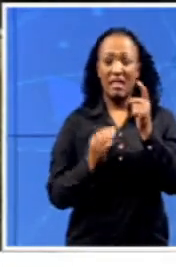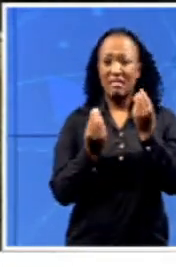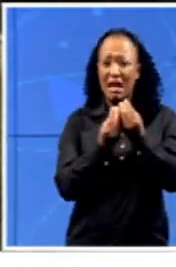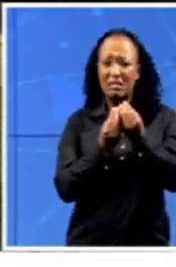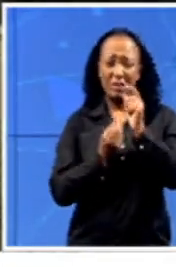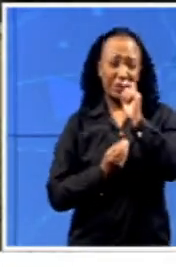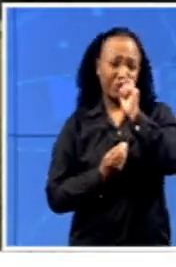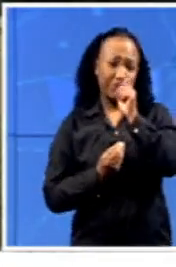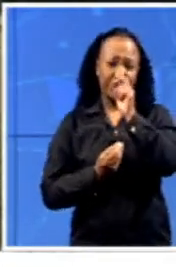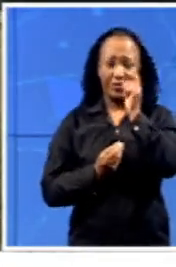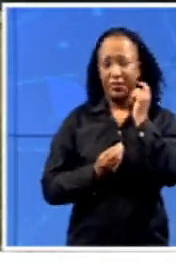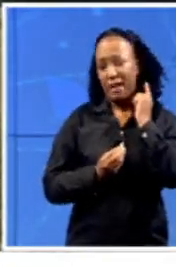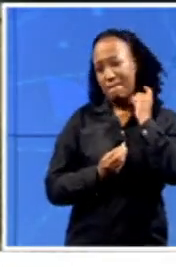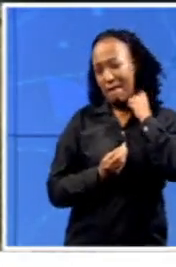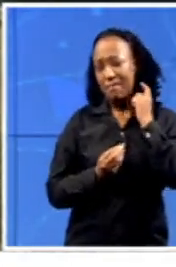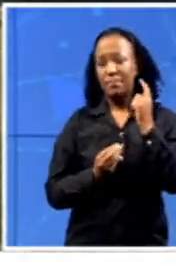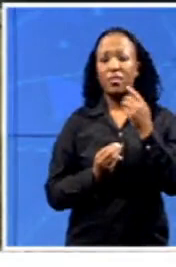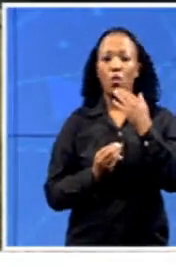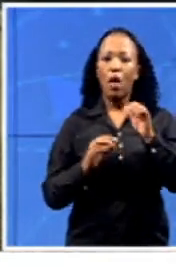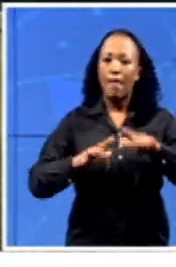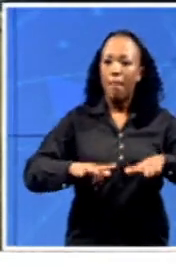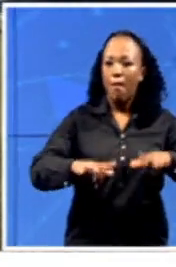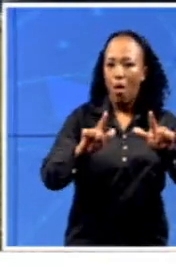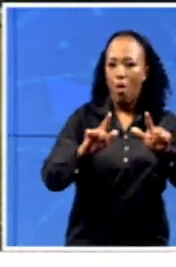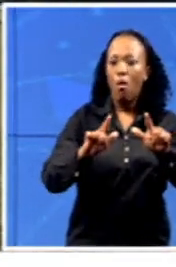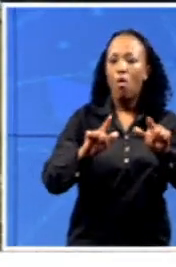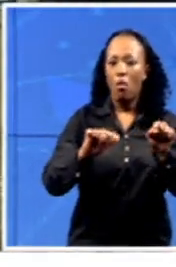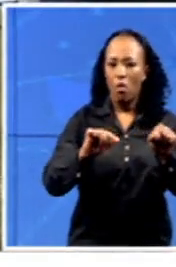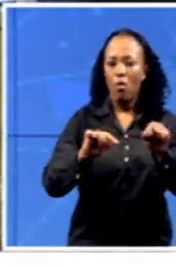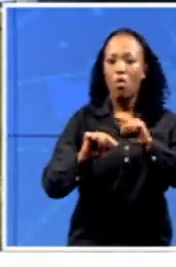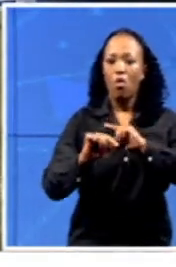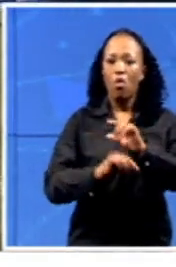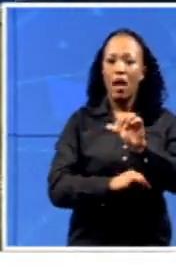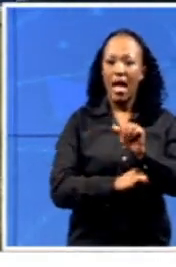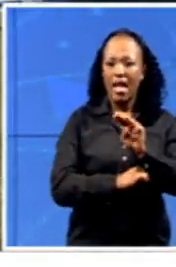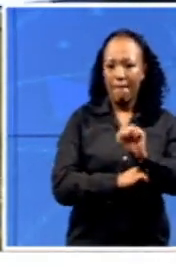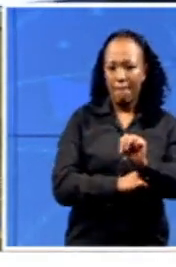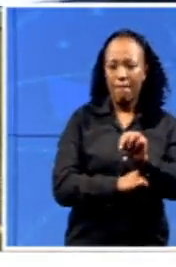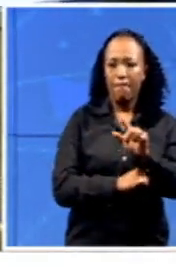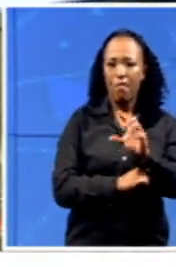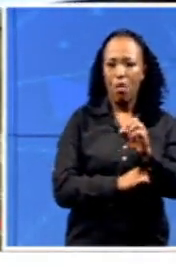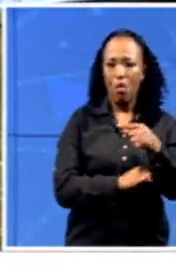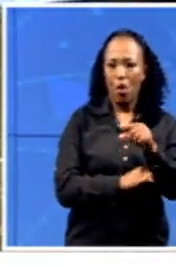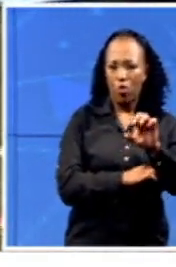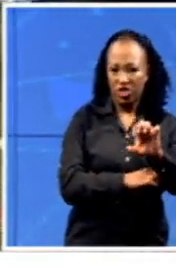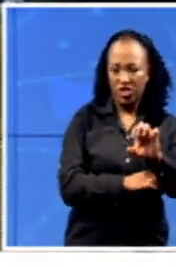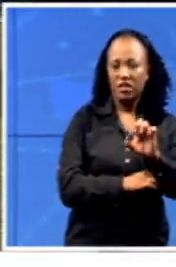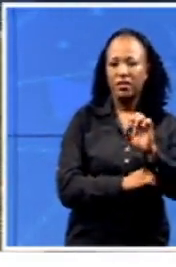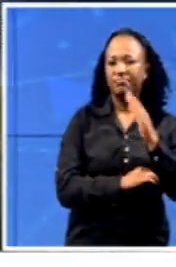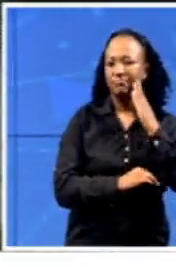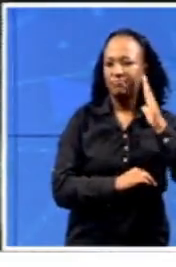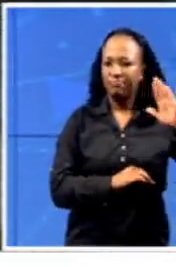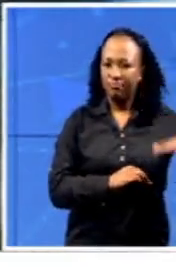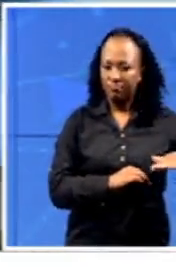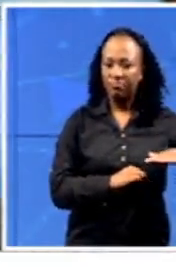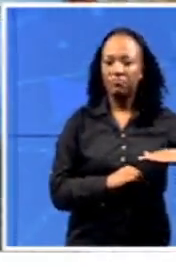products. We have a game lodge in Limpopo, Hoedspruit, that is called AM Lodge. We have also a new